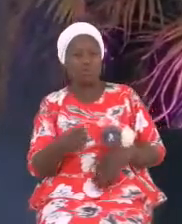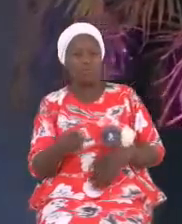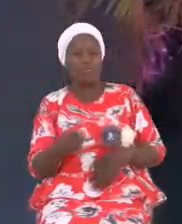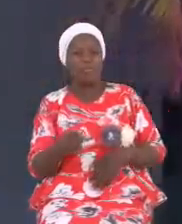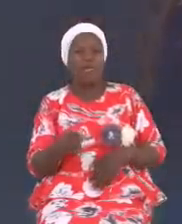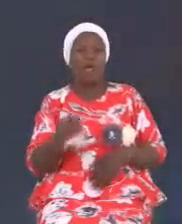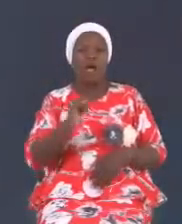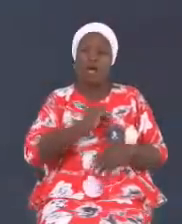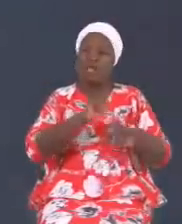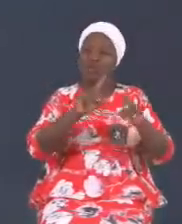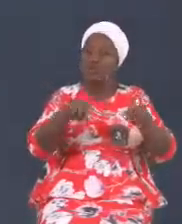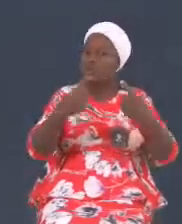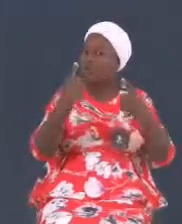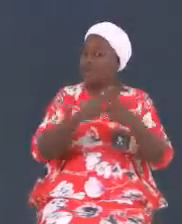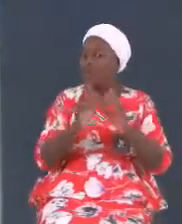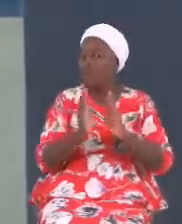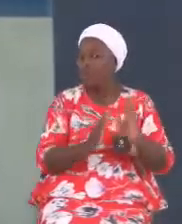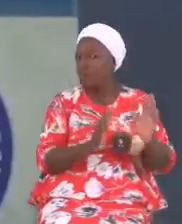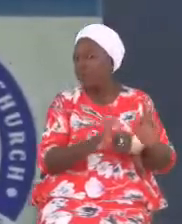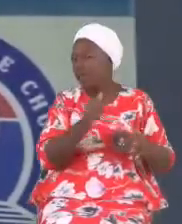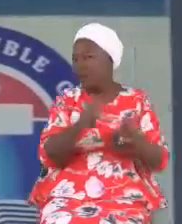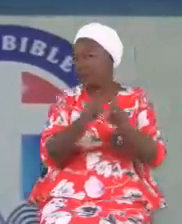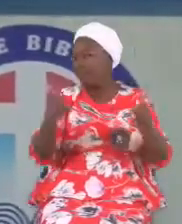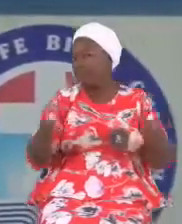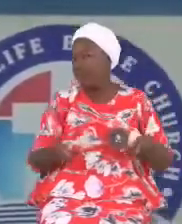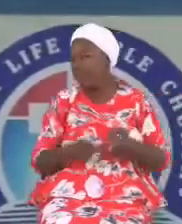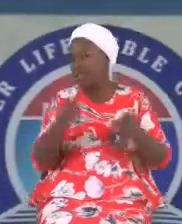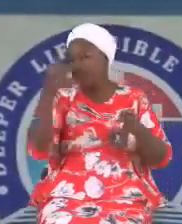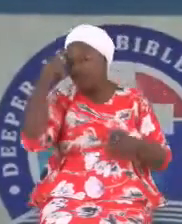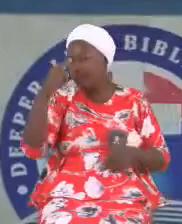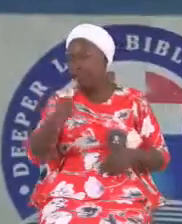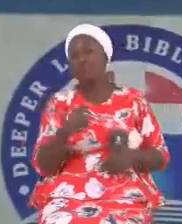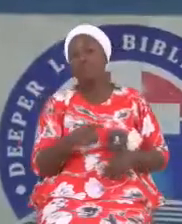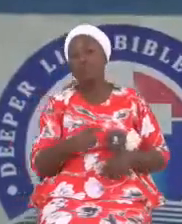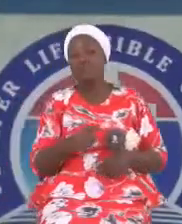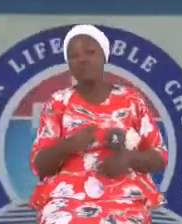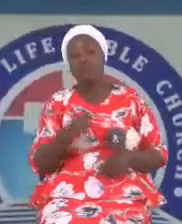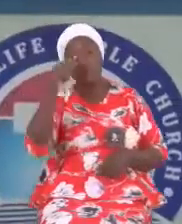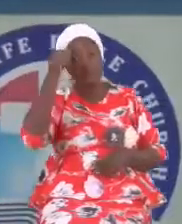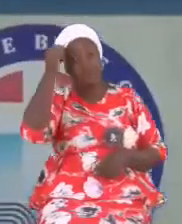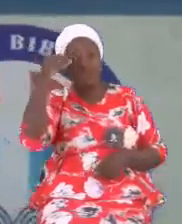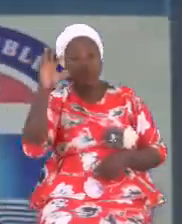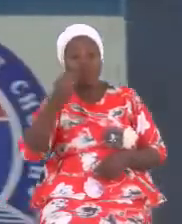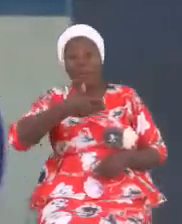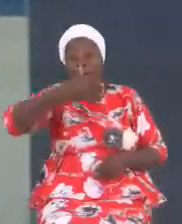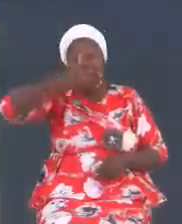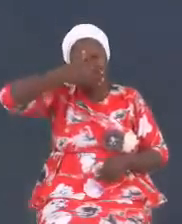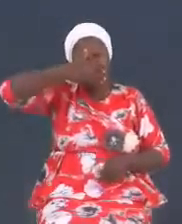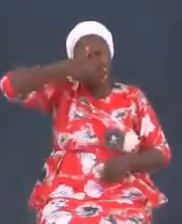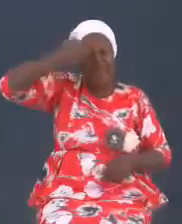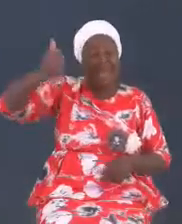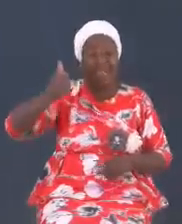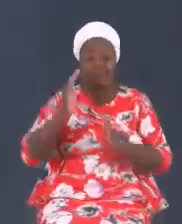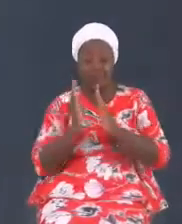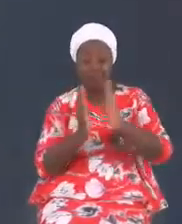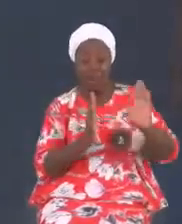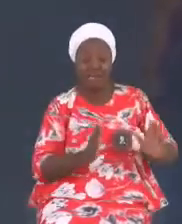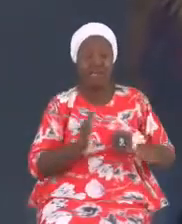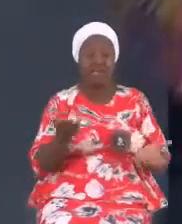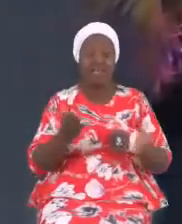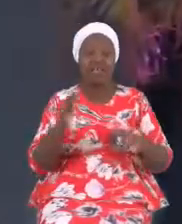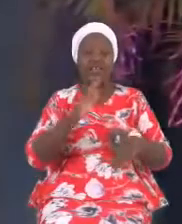go to prepare a place for you. Think of the best architect in the whole